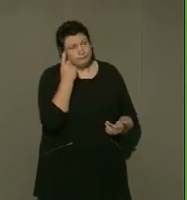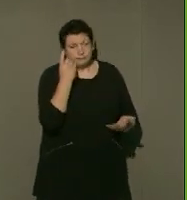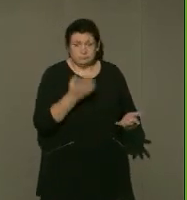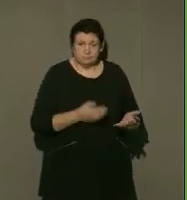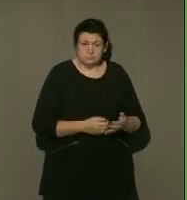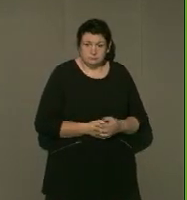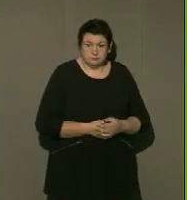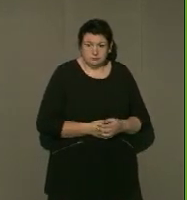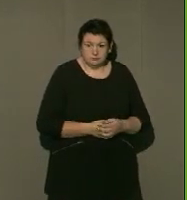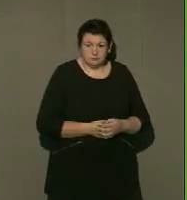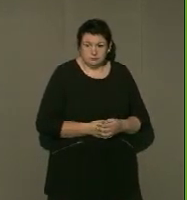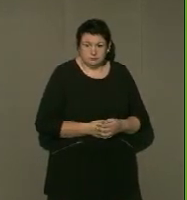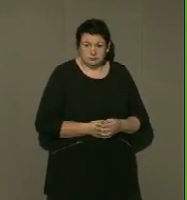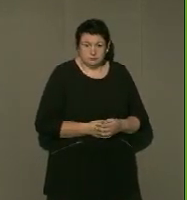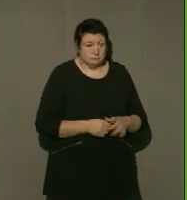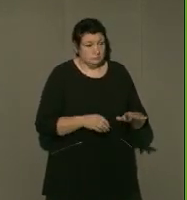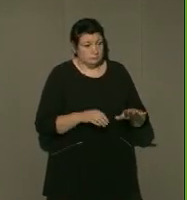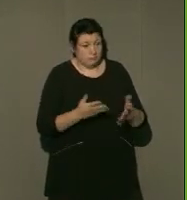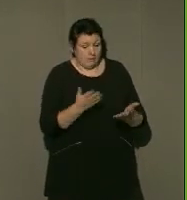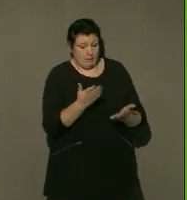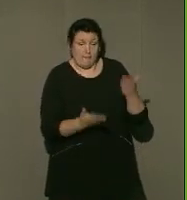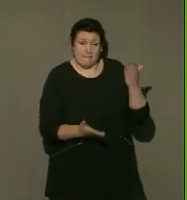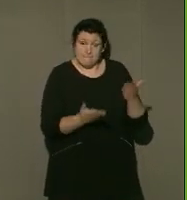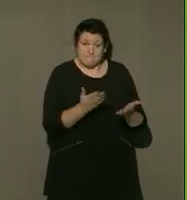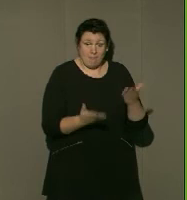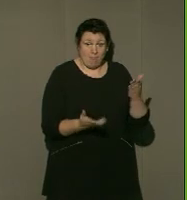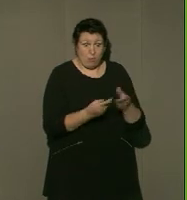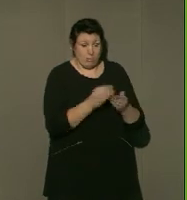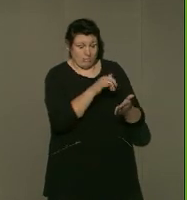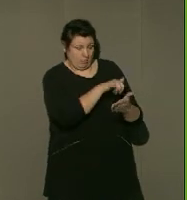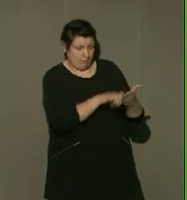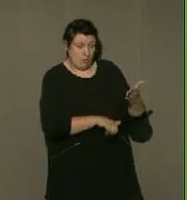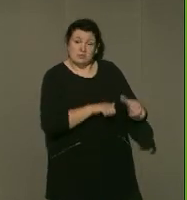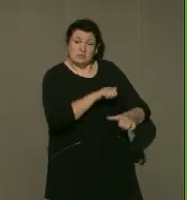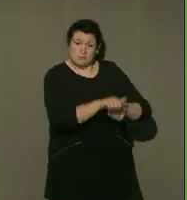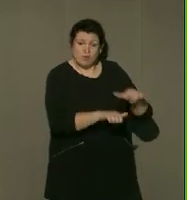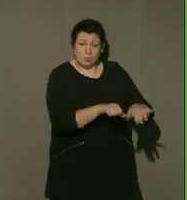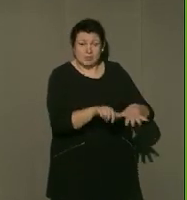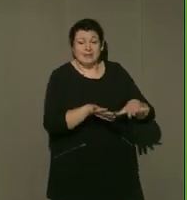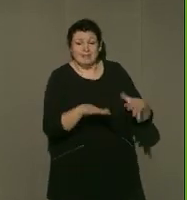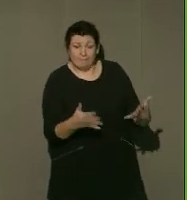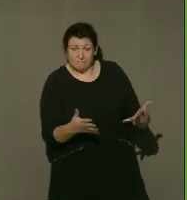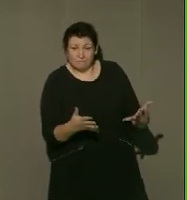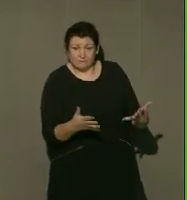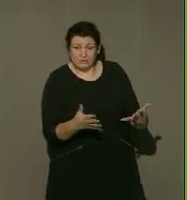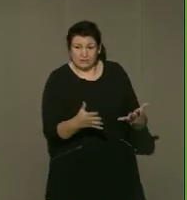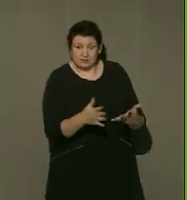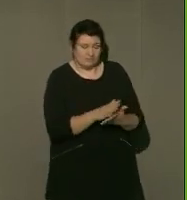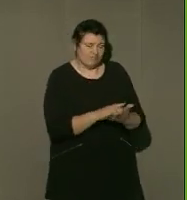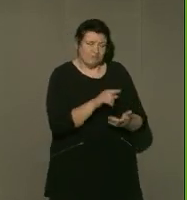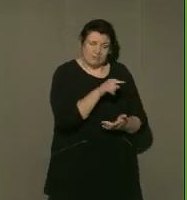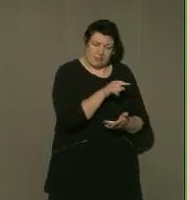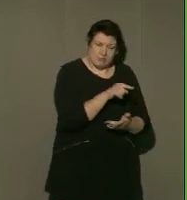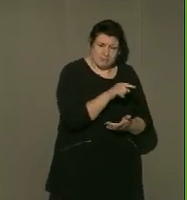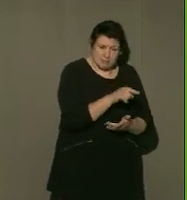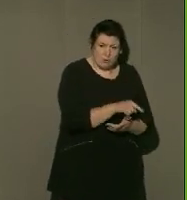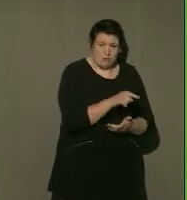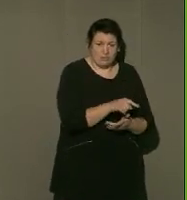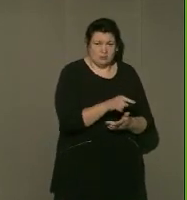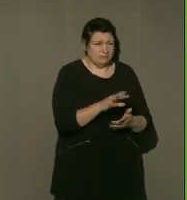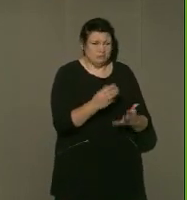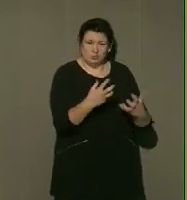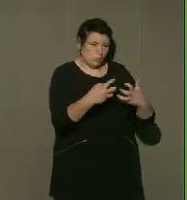If you make a comparison with the policy process, which in a sense is a much less